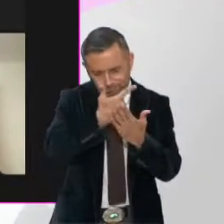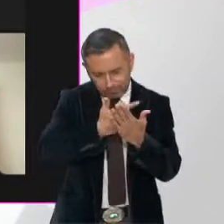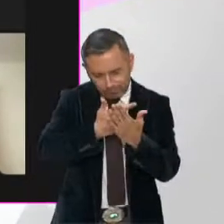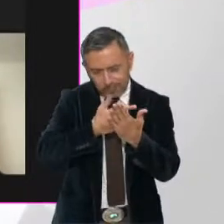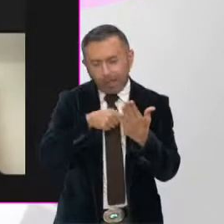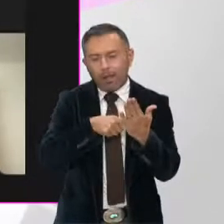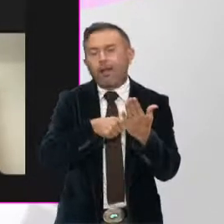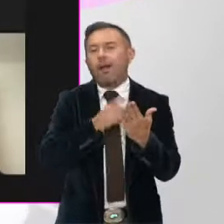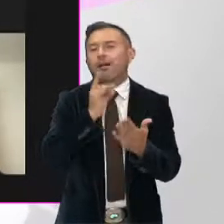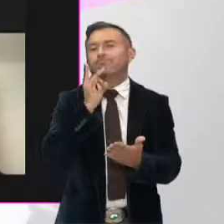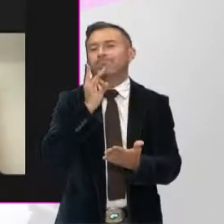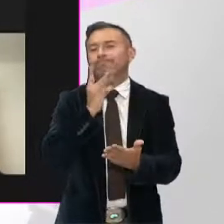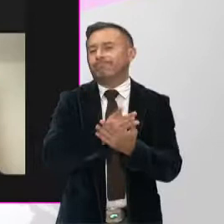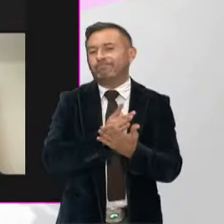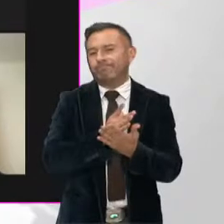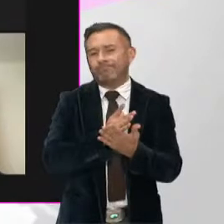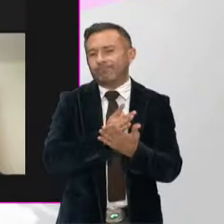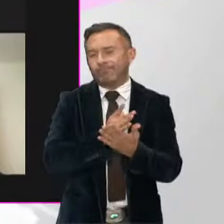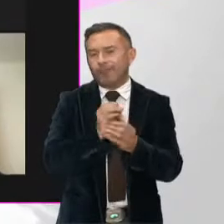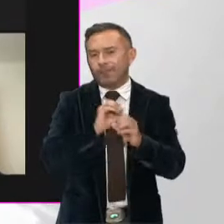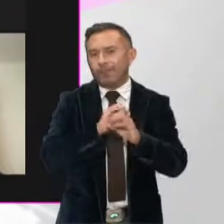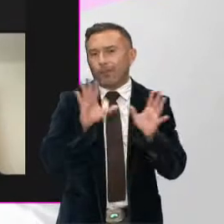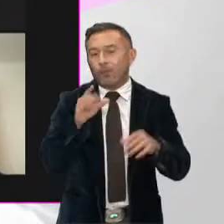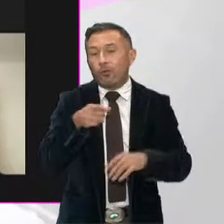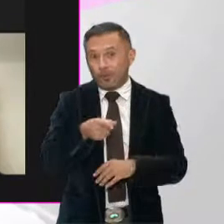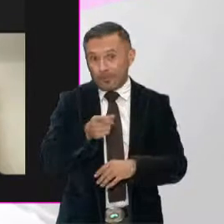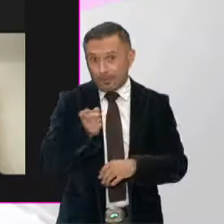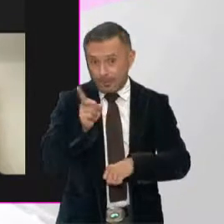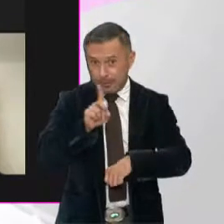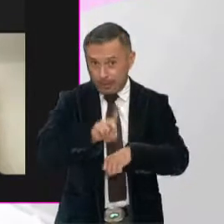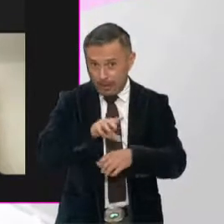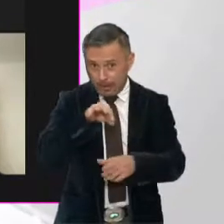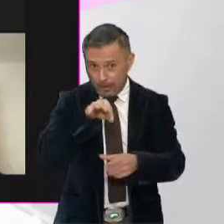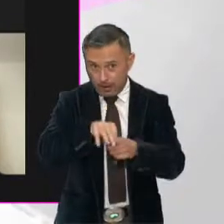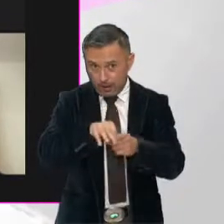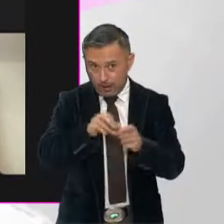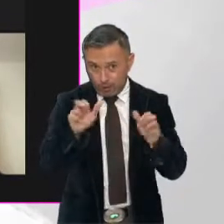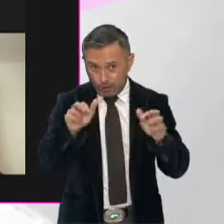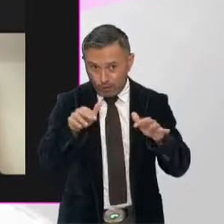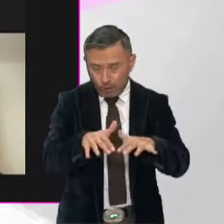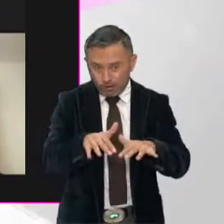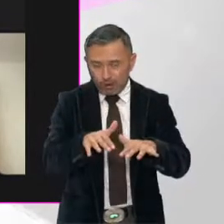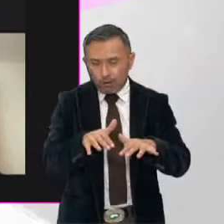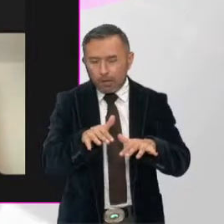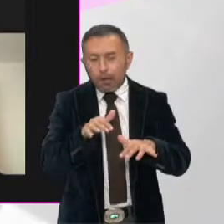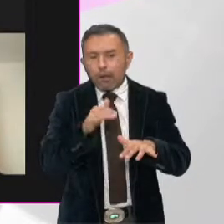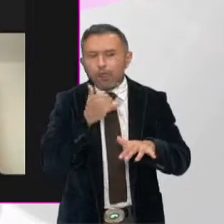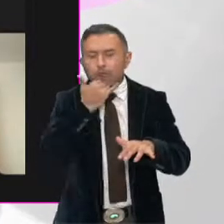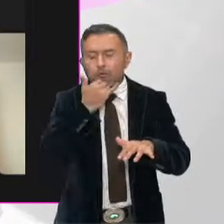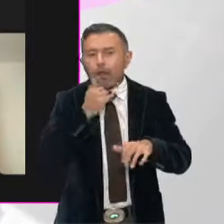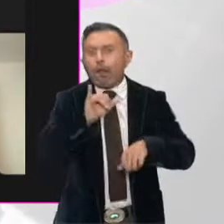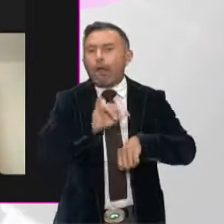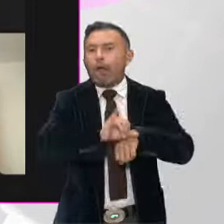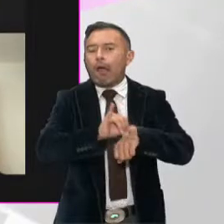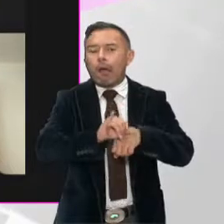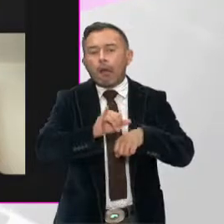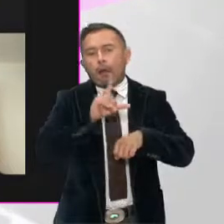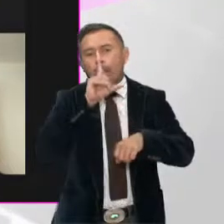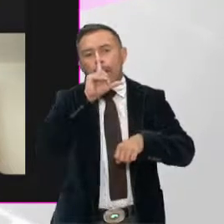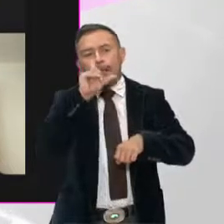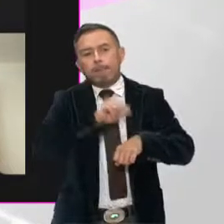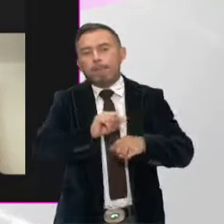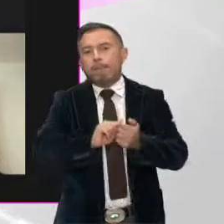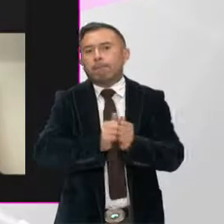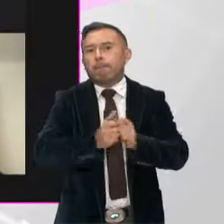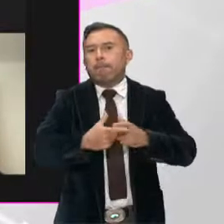daily and a weekly basis. So clearly, during the elections day, we didn't see any